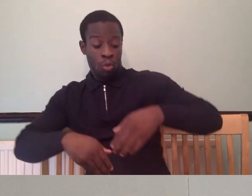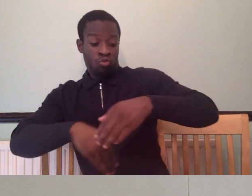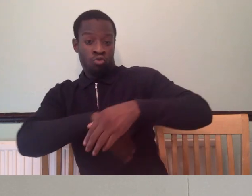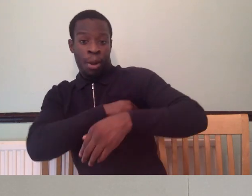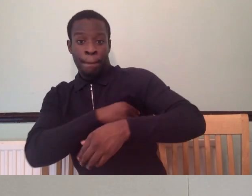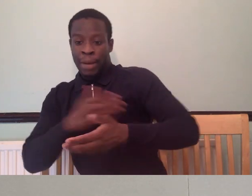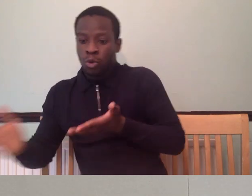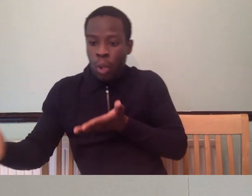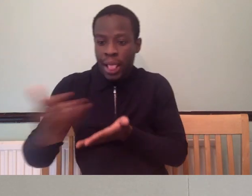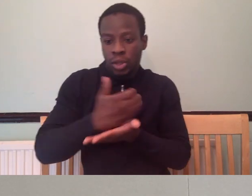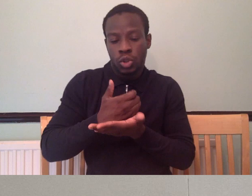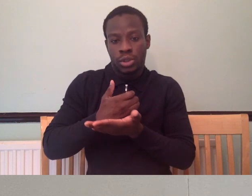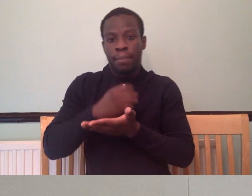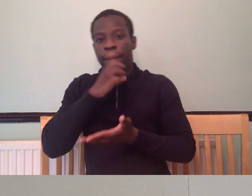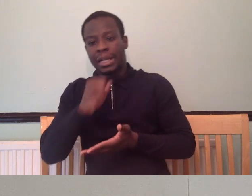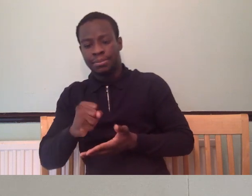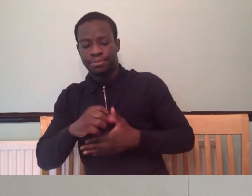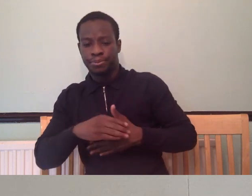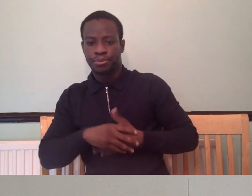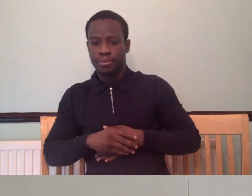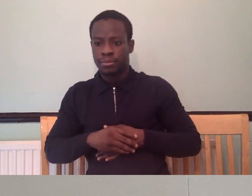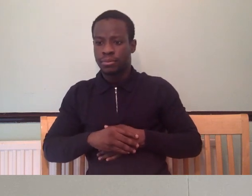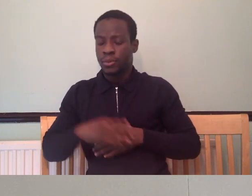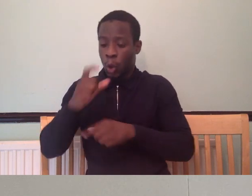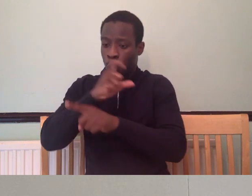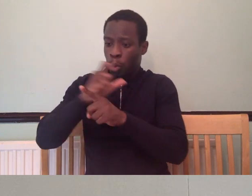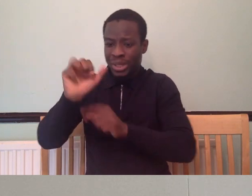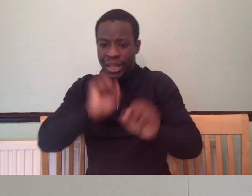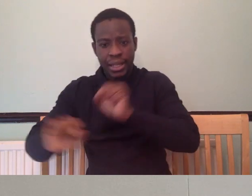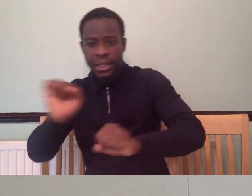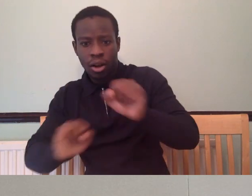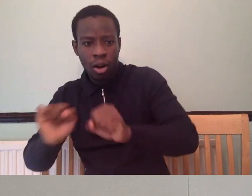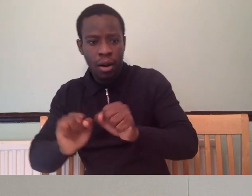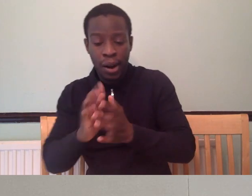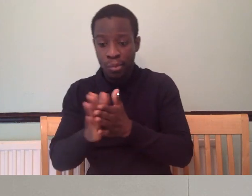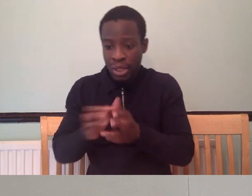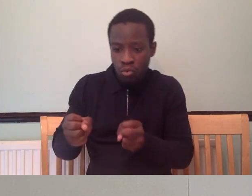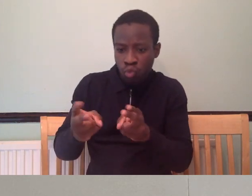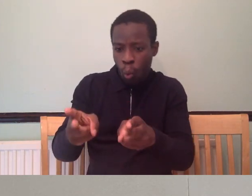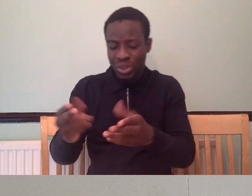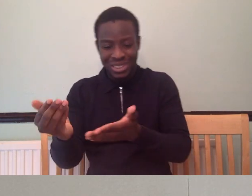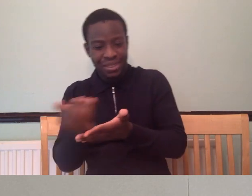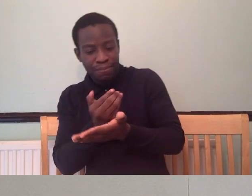the folks who keep our community clean, tidy, safe.